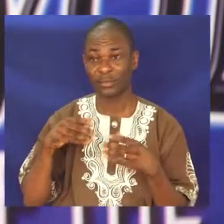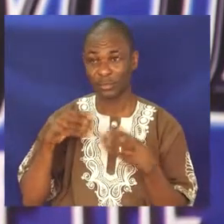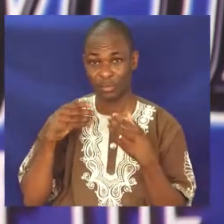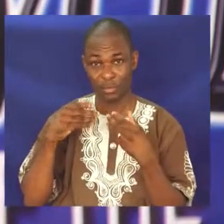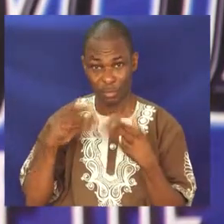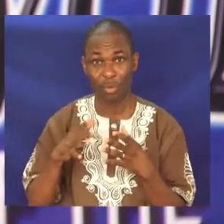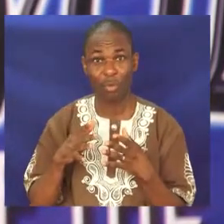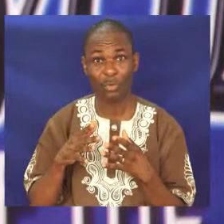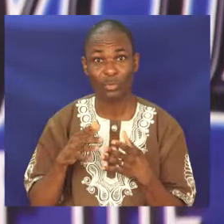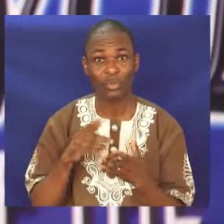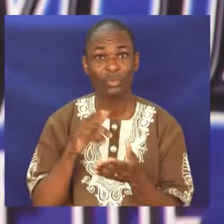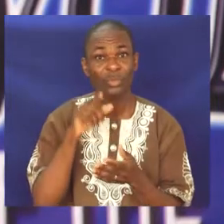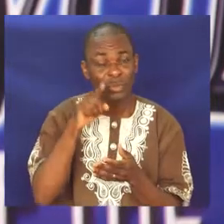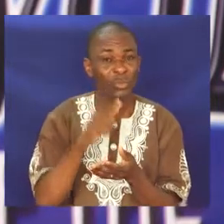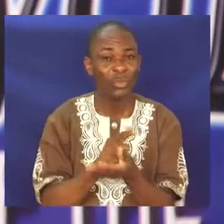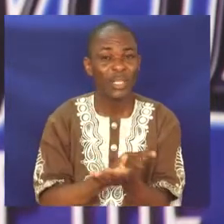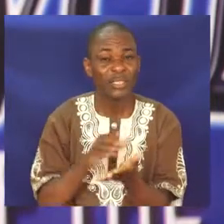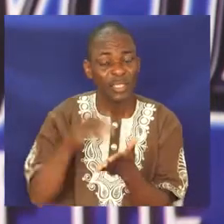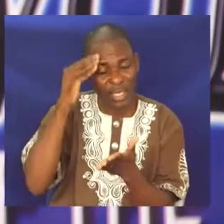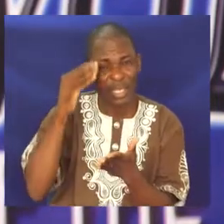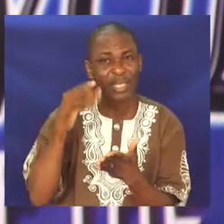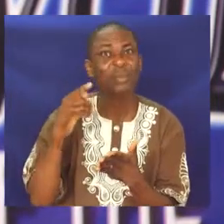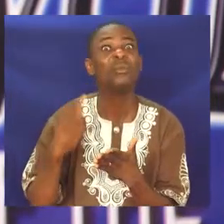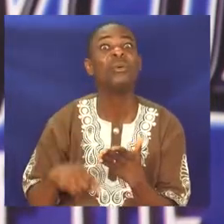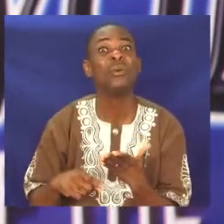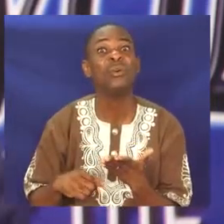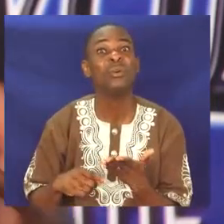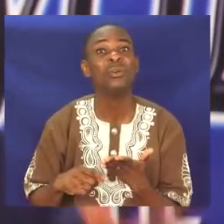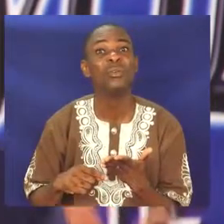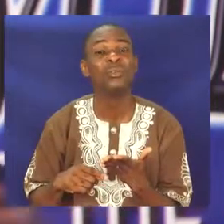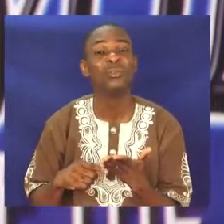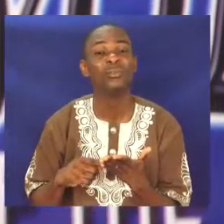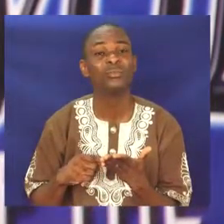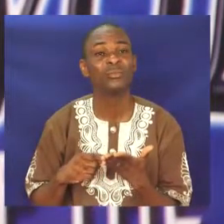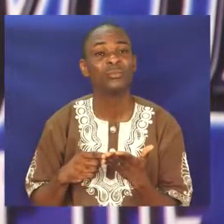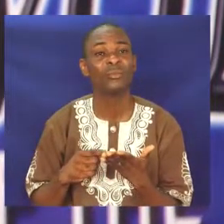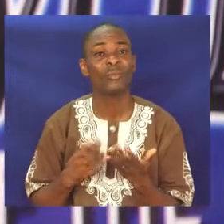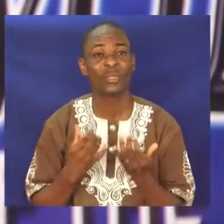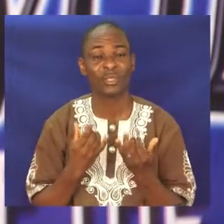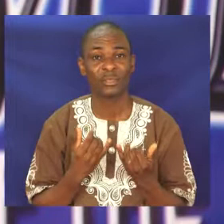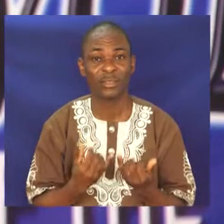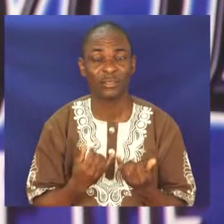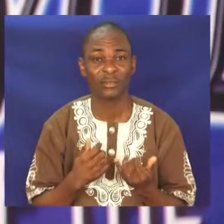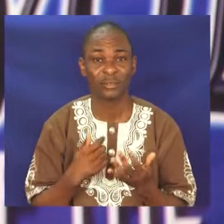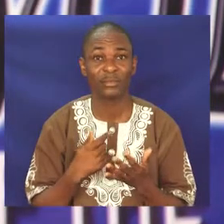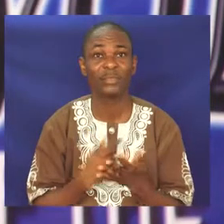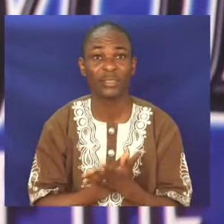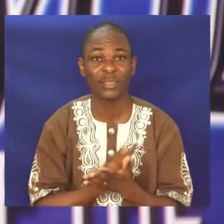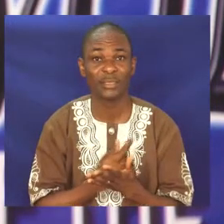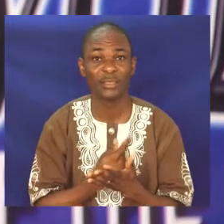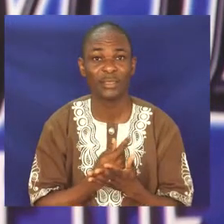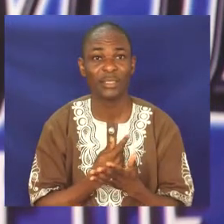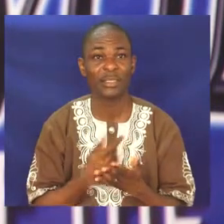adusua ana usua e de frame se se de aye e wo manga na mu ni se ye bi bi